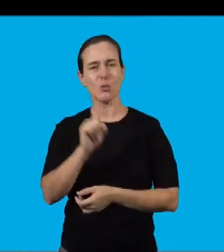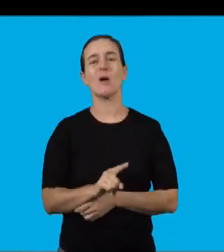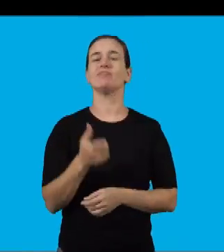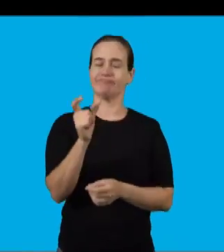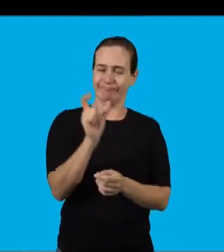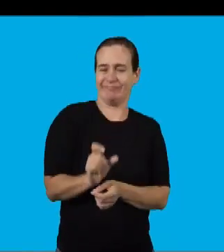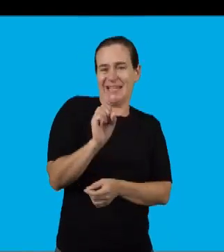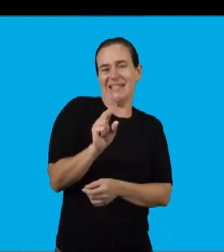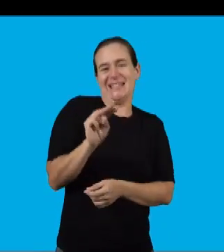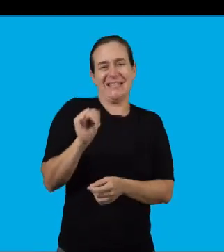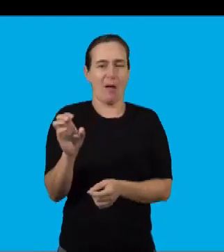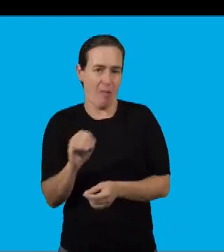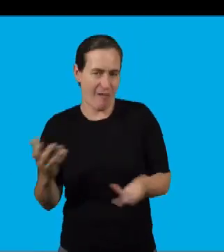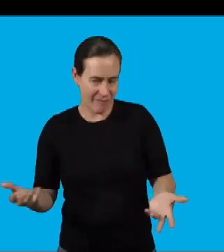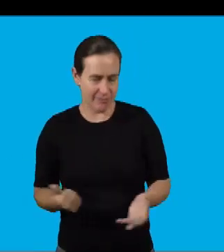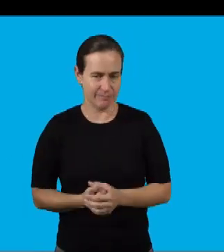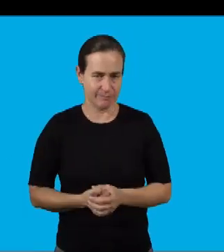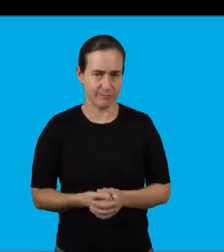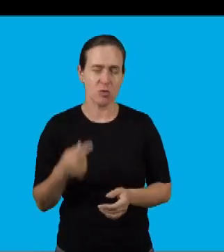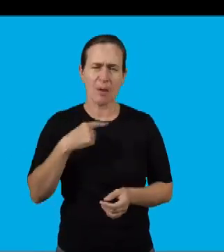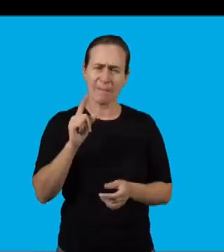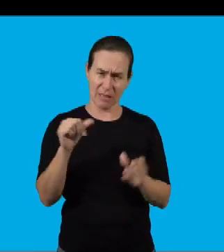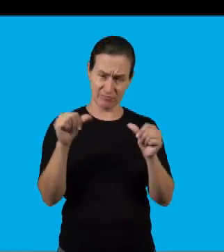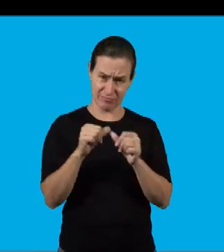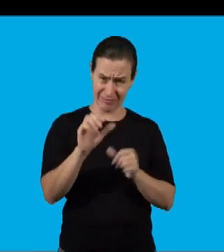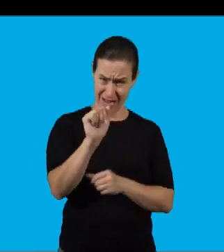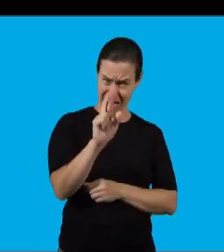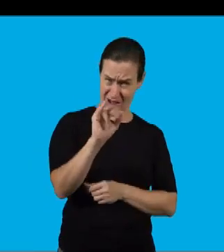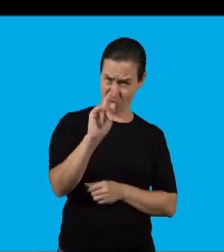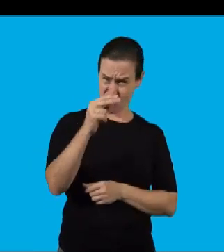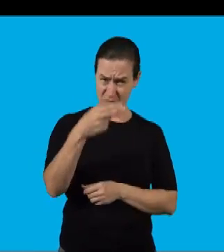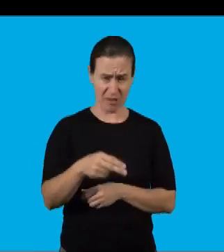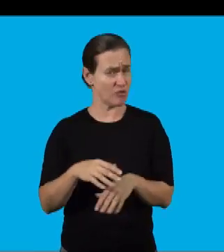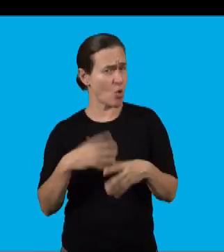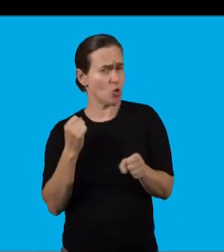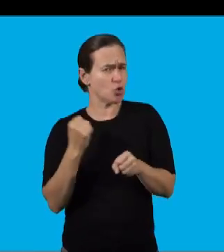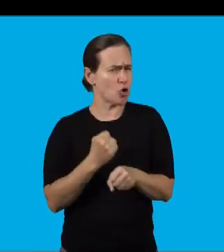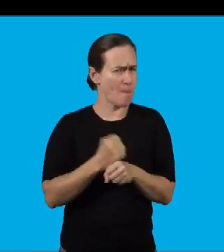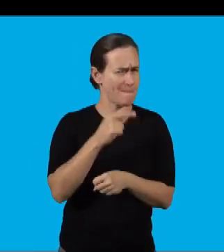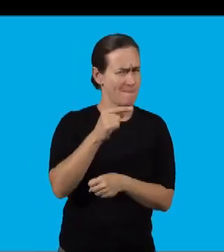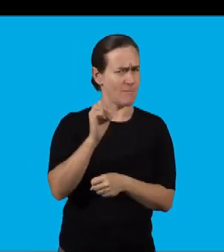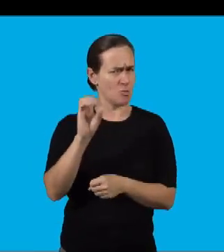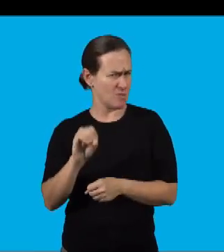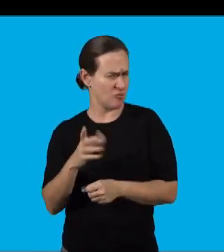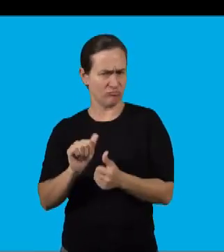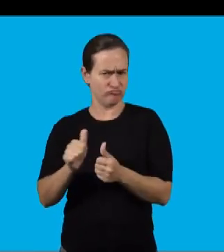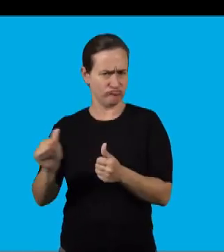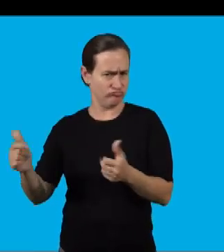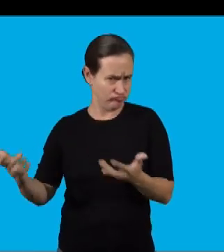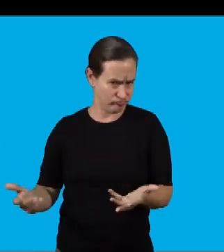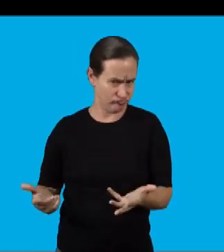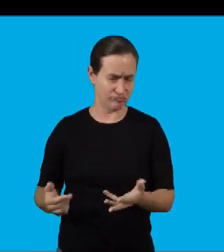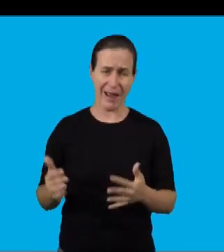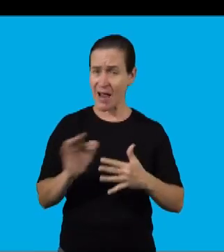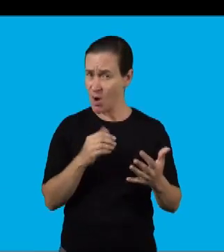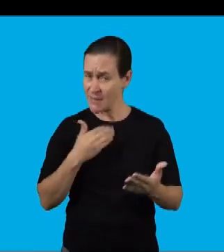of. And for you to calculate the sum of, you need to determine whether it's an arithmetic or a geometric series. And the